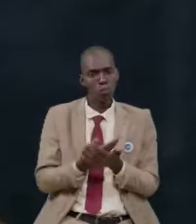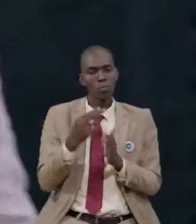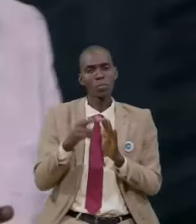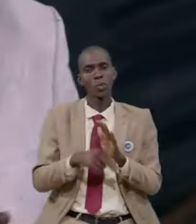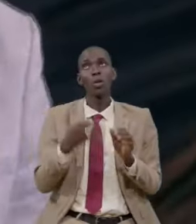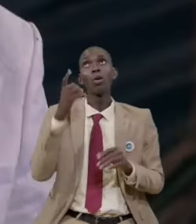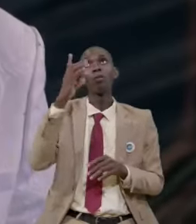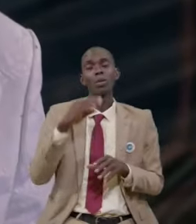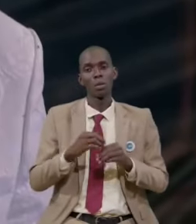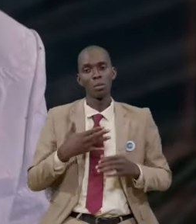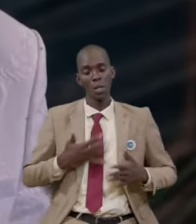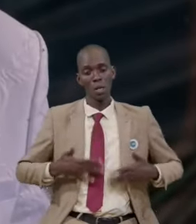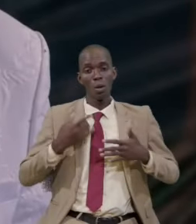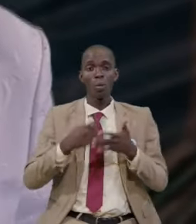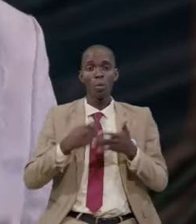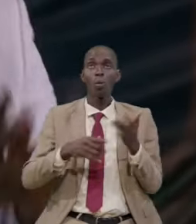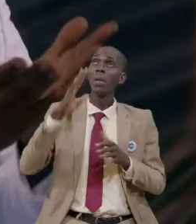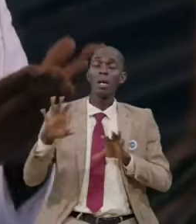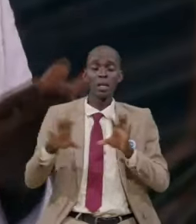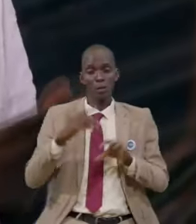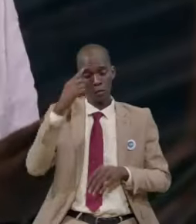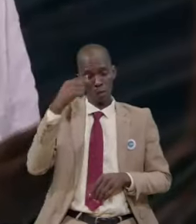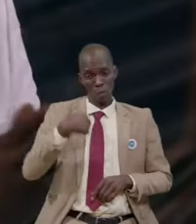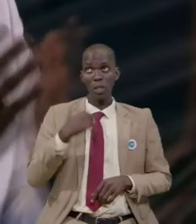will do for you. Because you